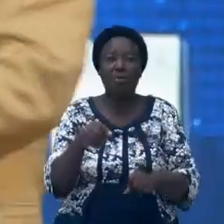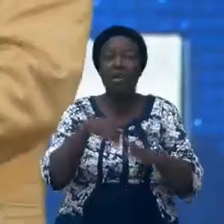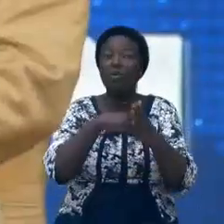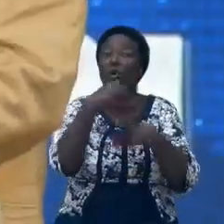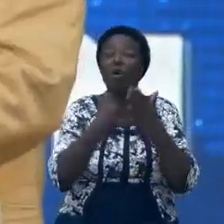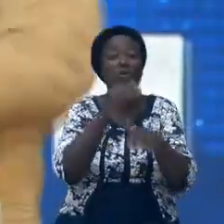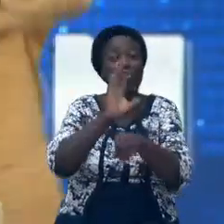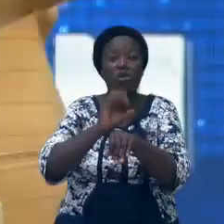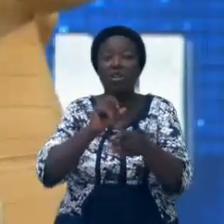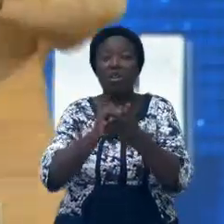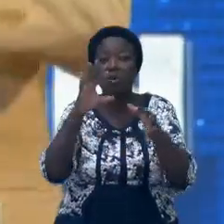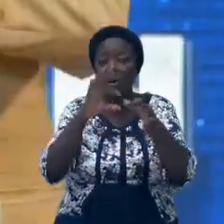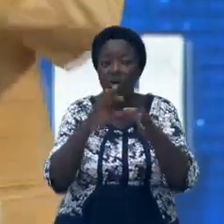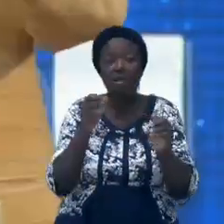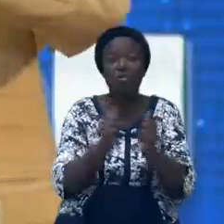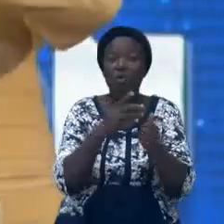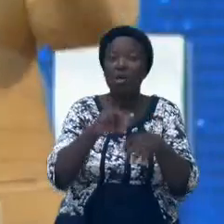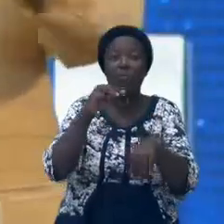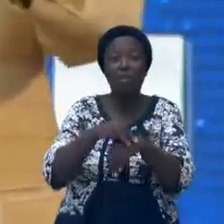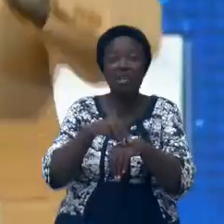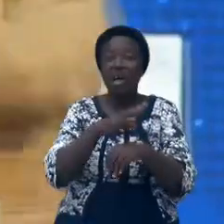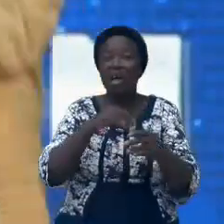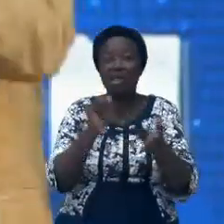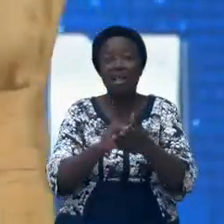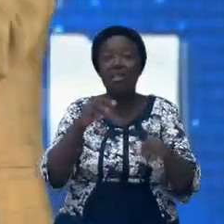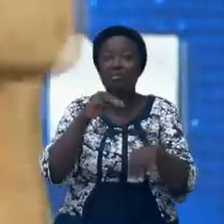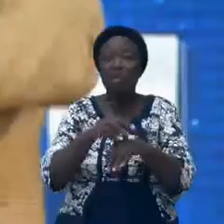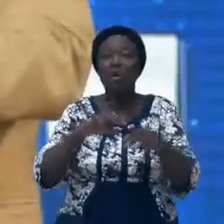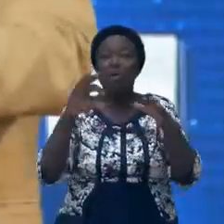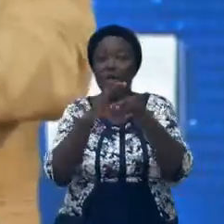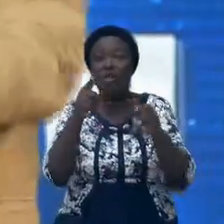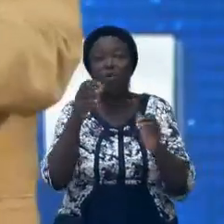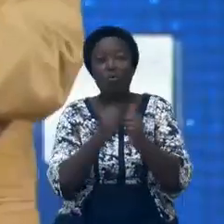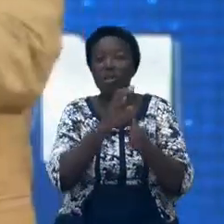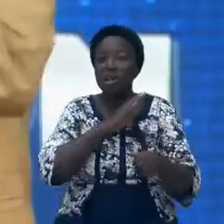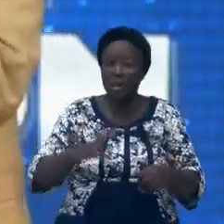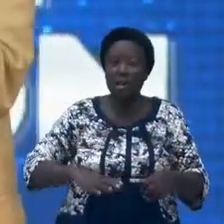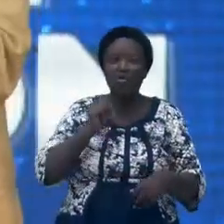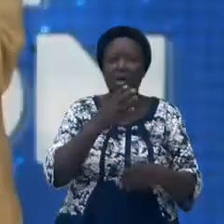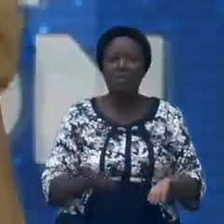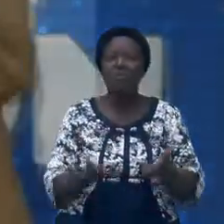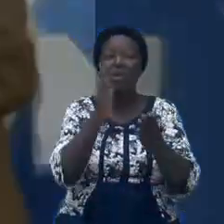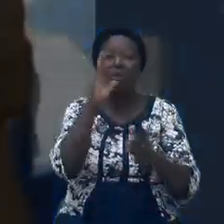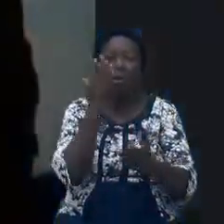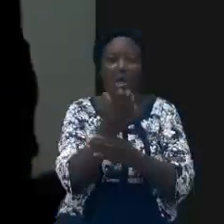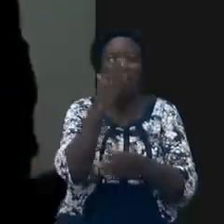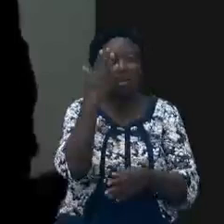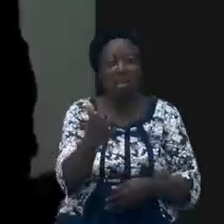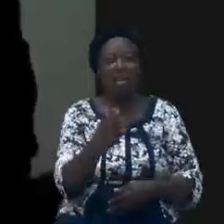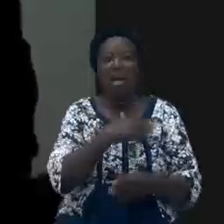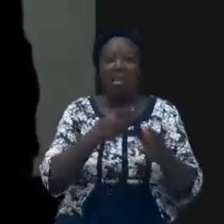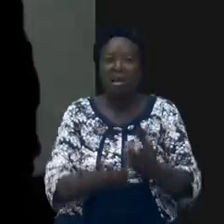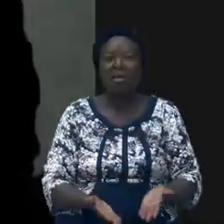wants to save you. And in all the localities where you are connected with the message, and the message connects you